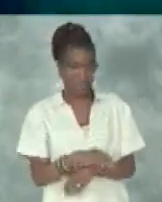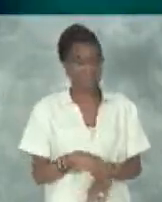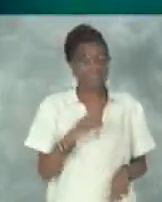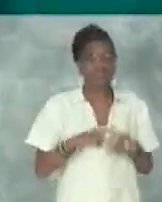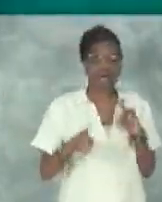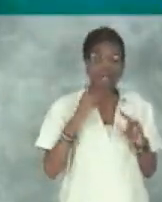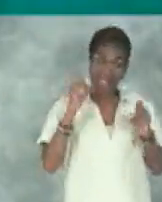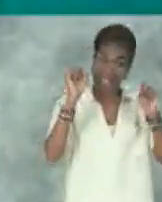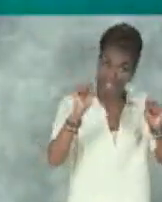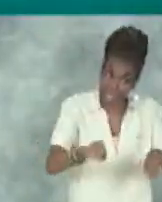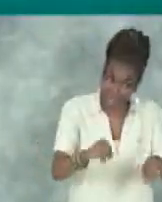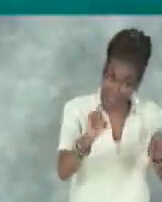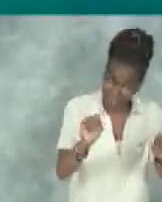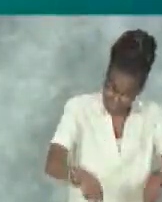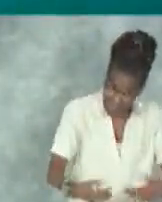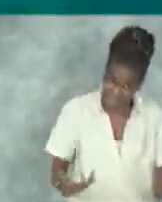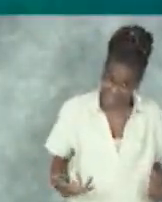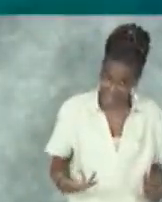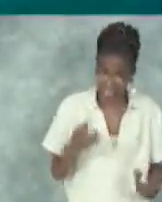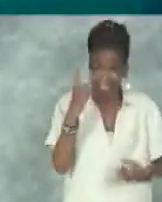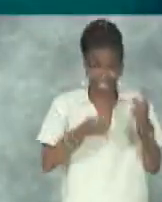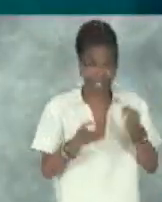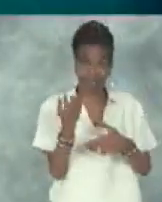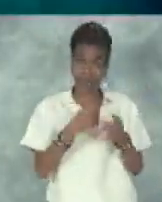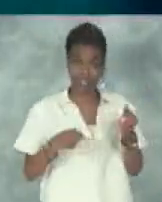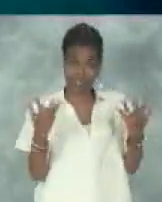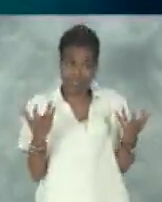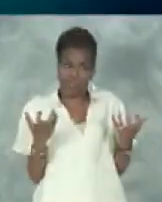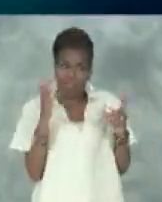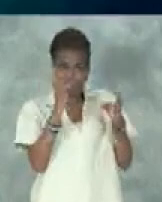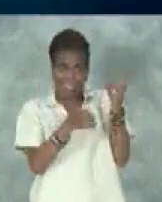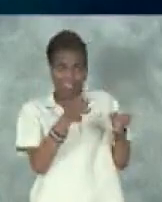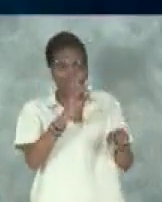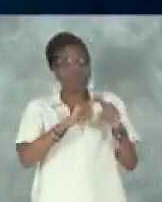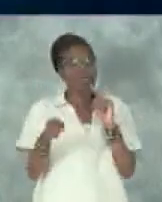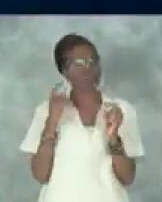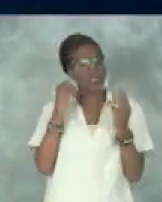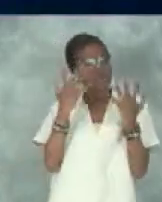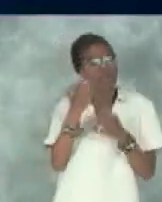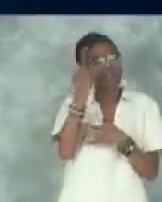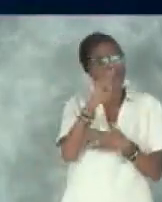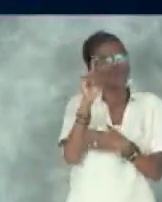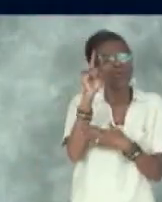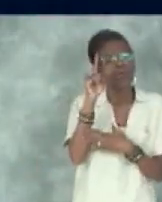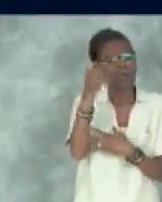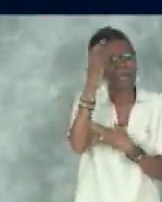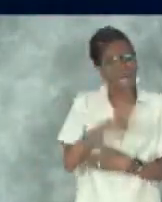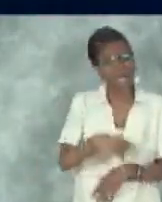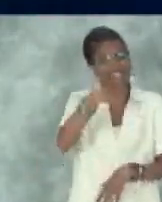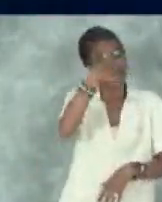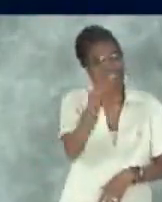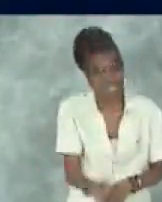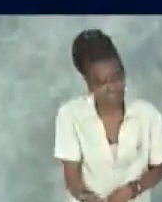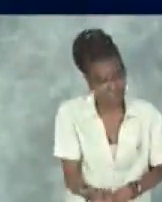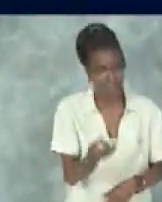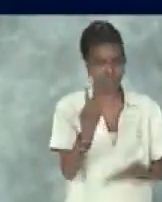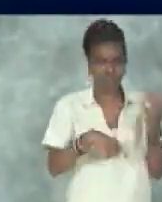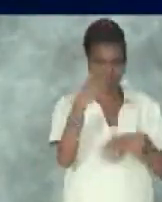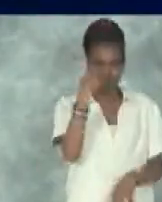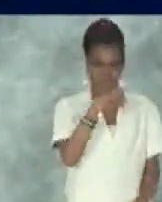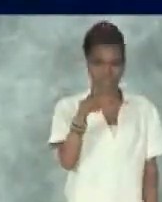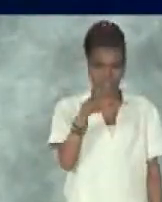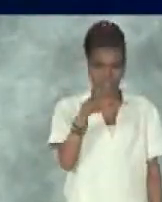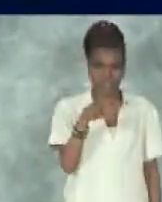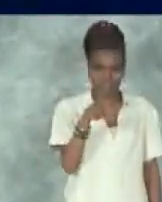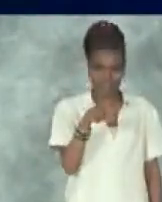able to give you whatever he wants to give you. But you got to wait for God to tell you what's for you. And